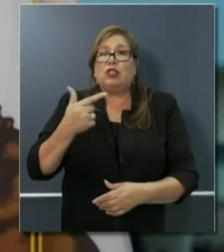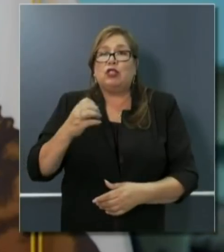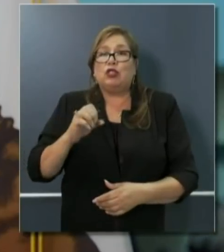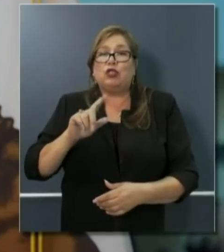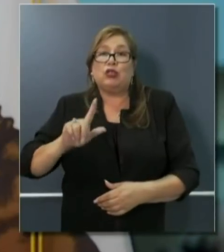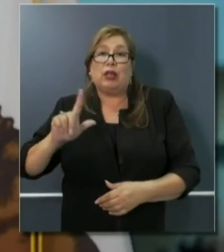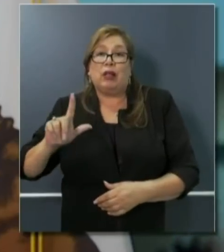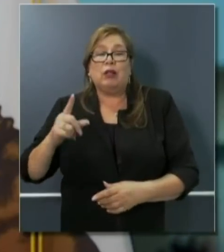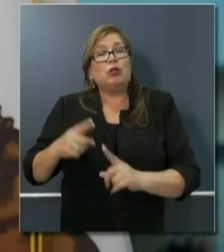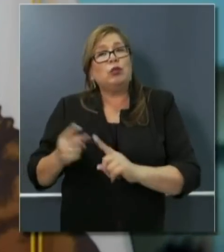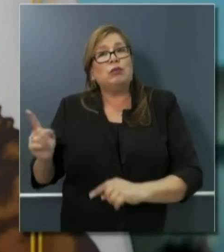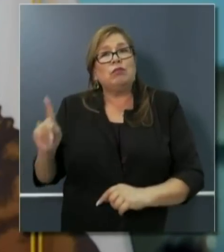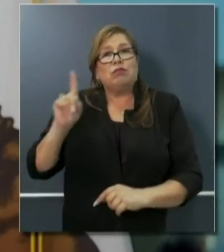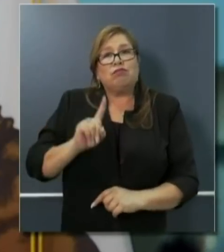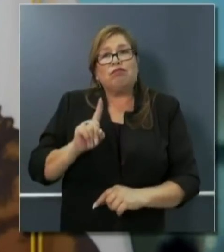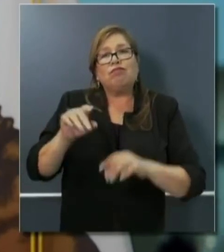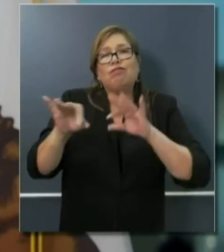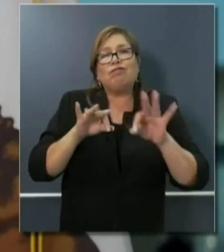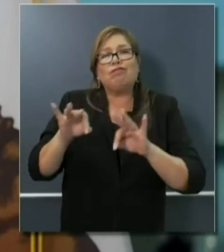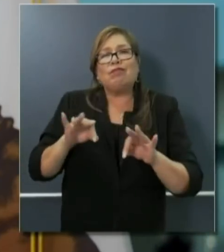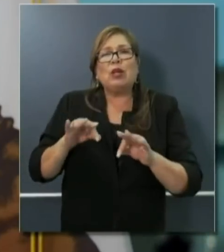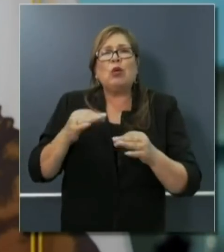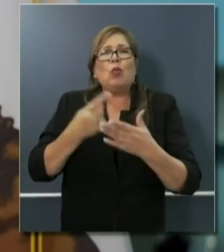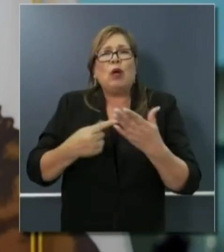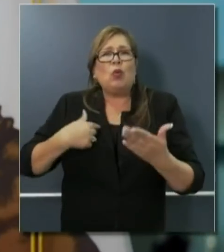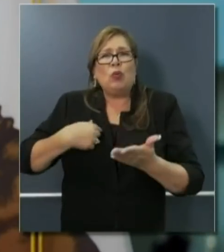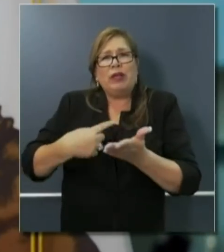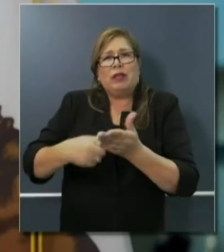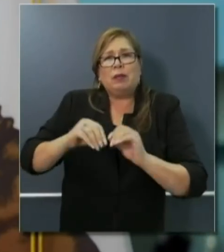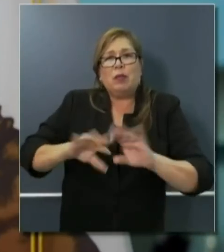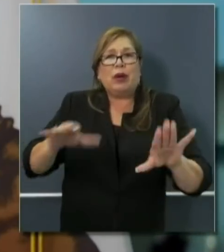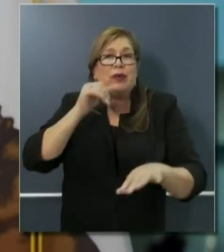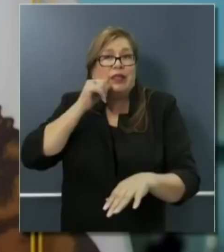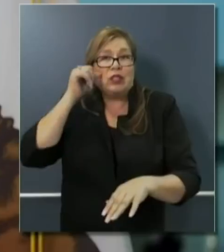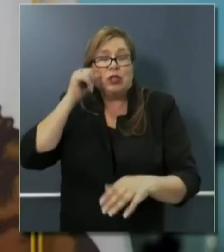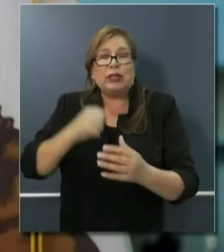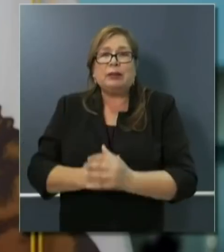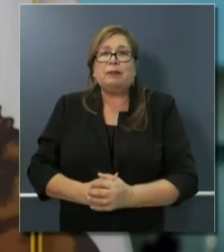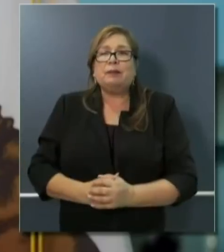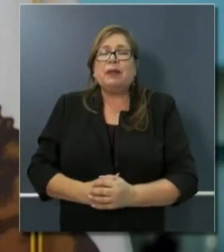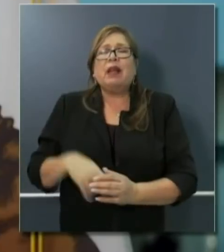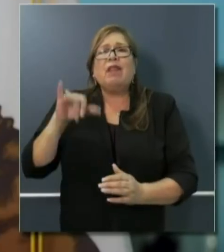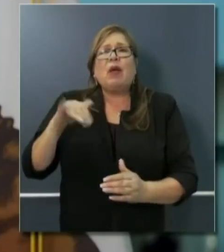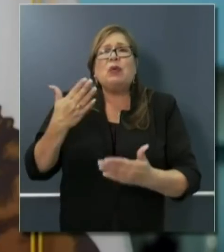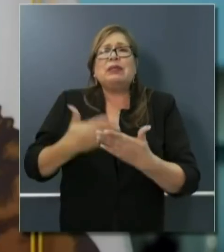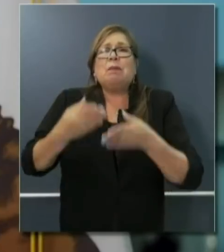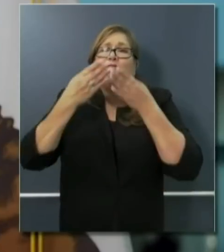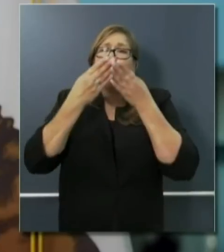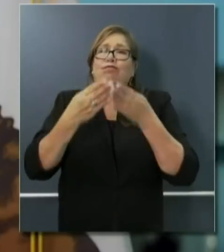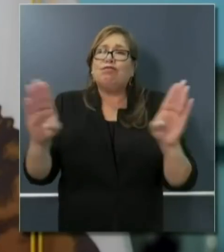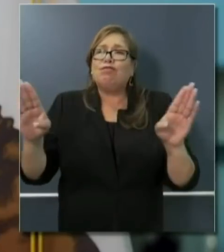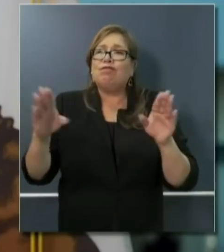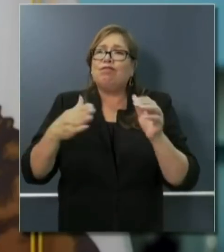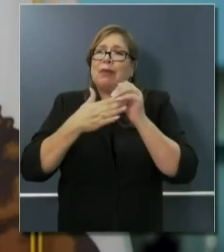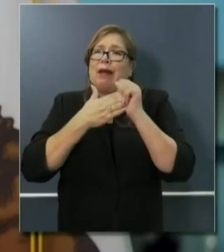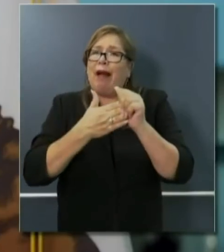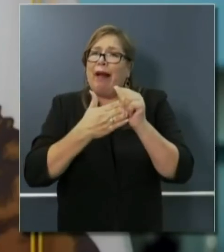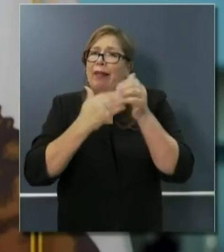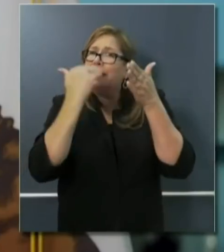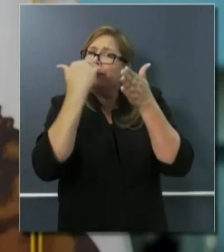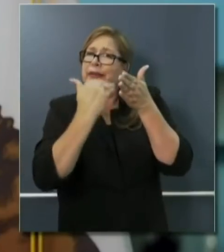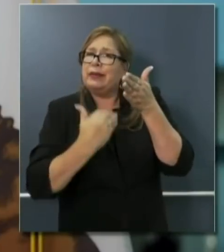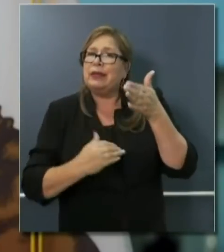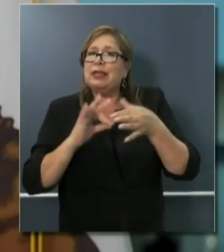little bit about what we put out yesterday, which were some, broad strokes guidelines on face coverings. A